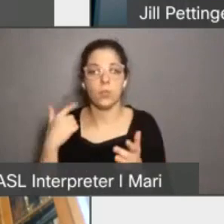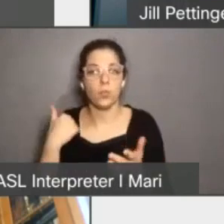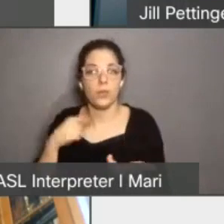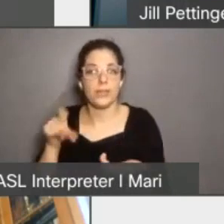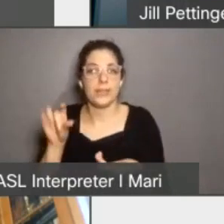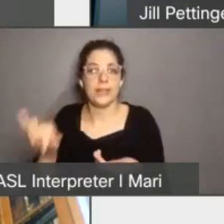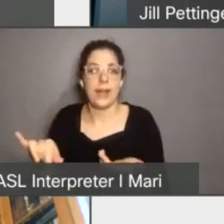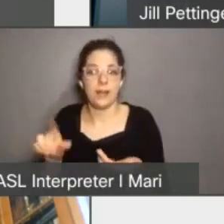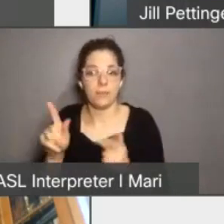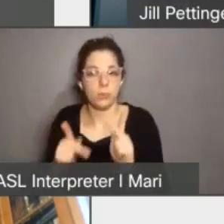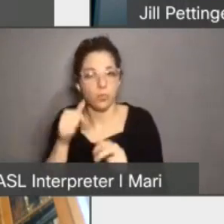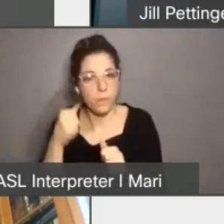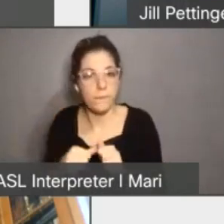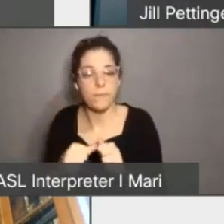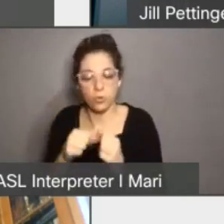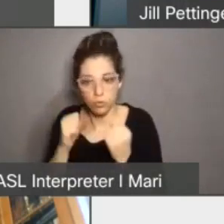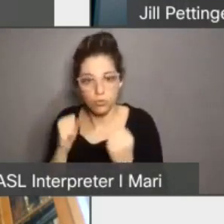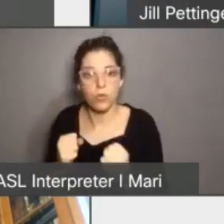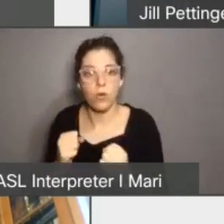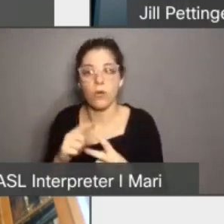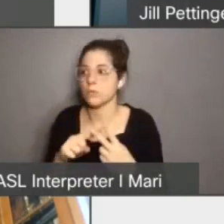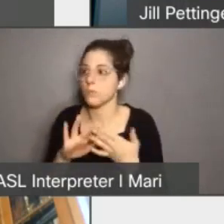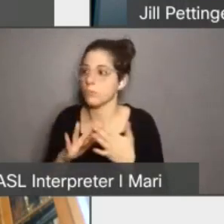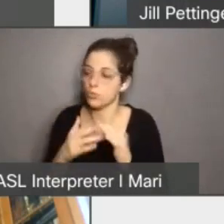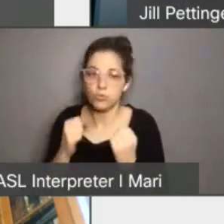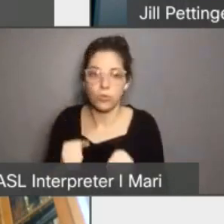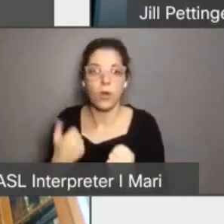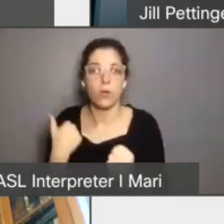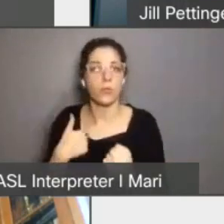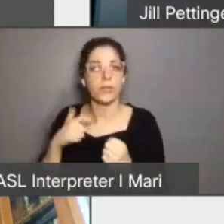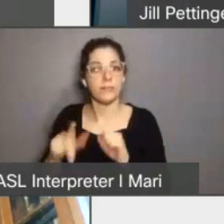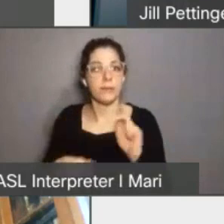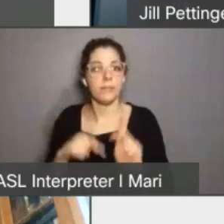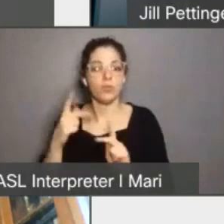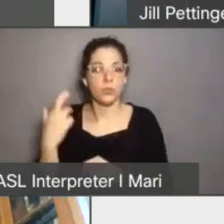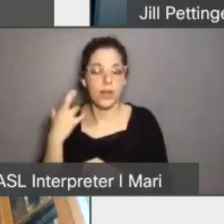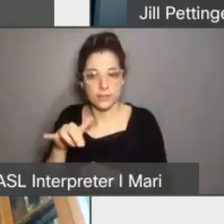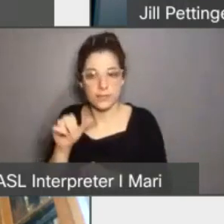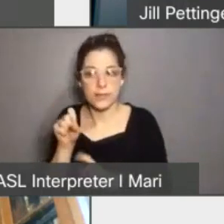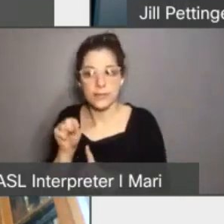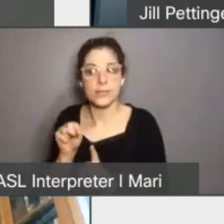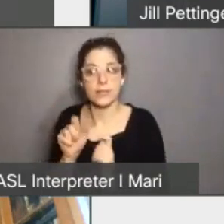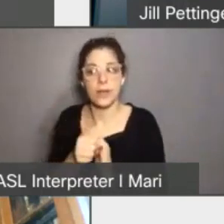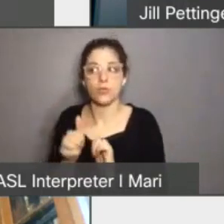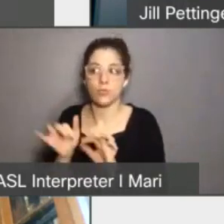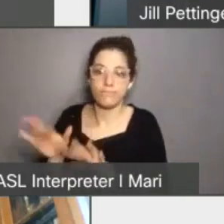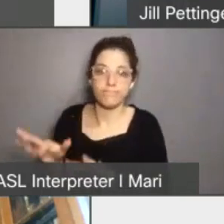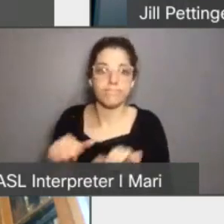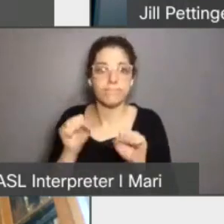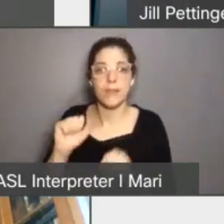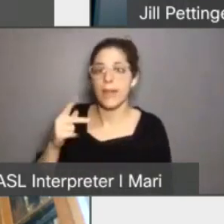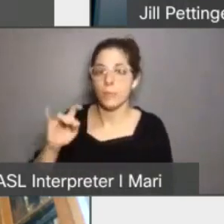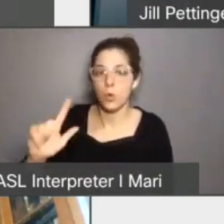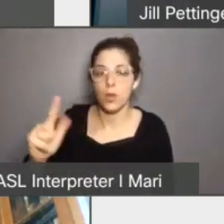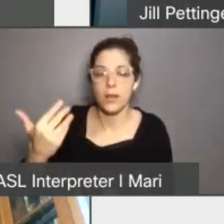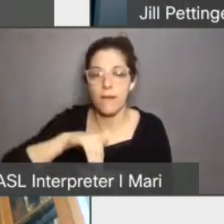people to remember that they're strong, remember the community is strong. We need people to realize, yes, this is a way to take back April, like